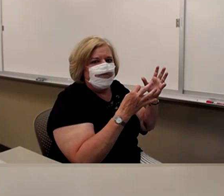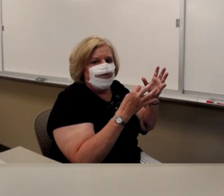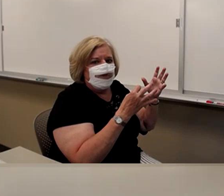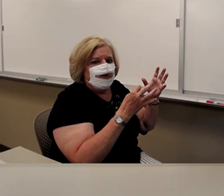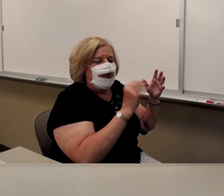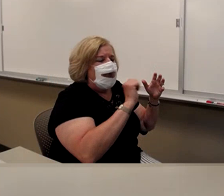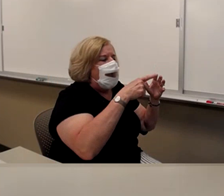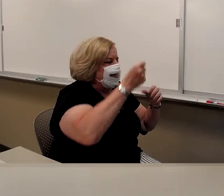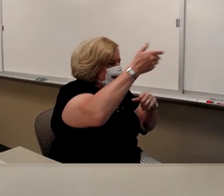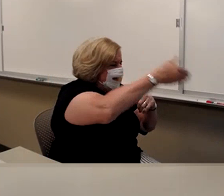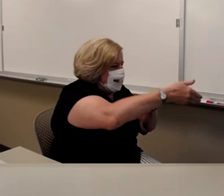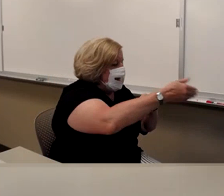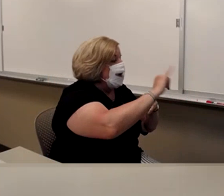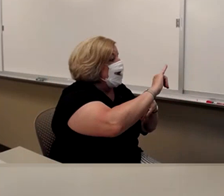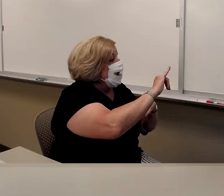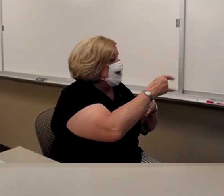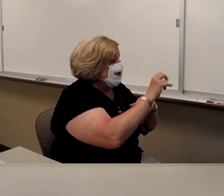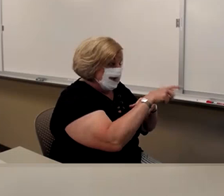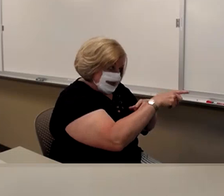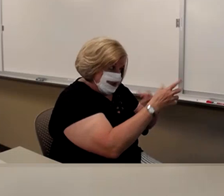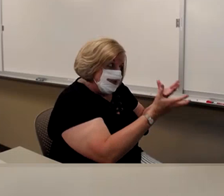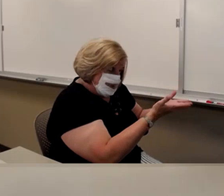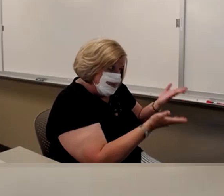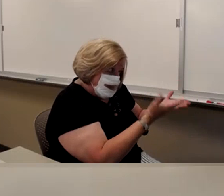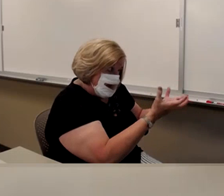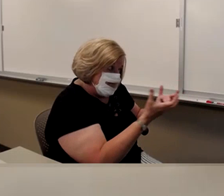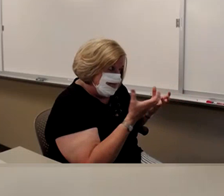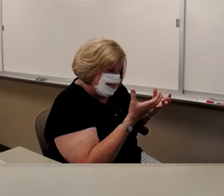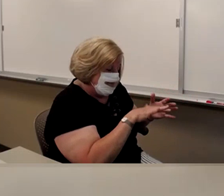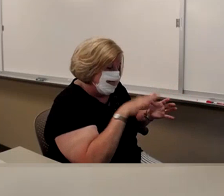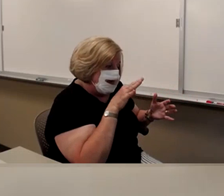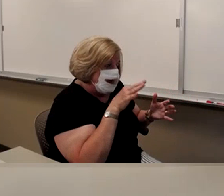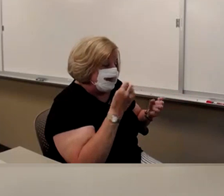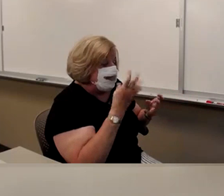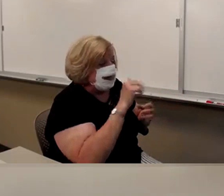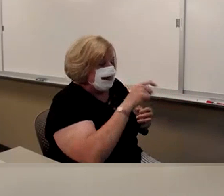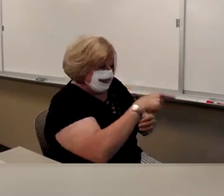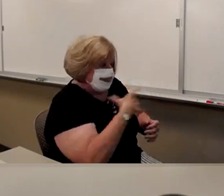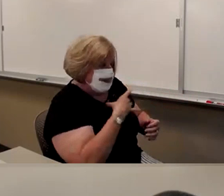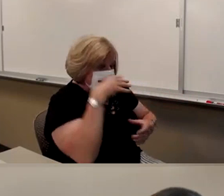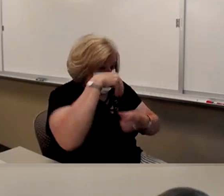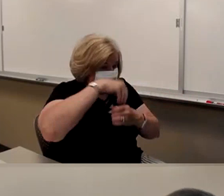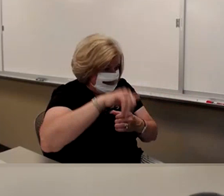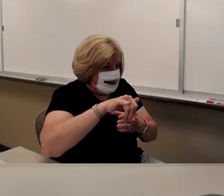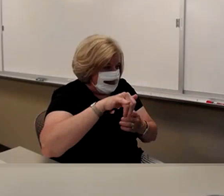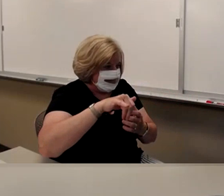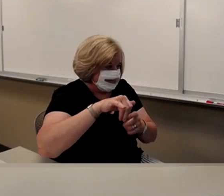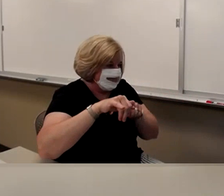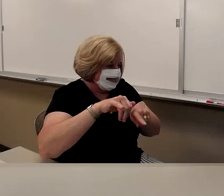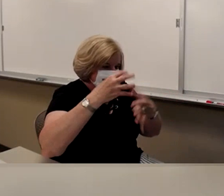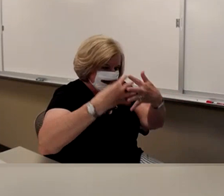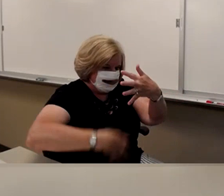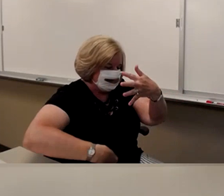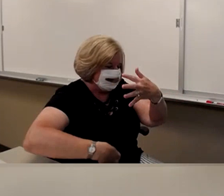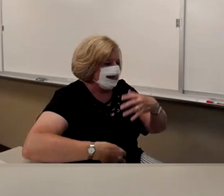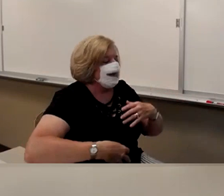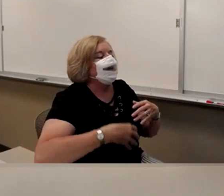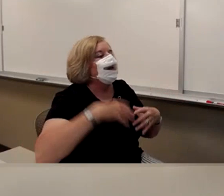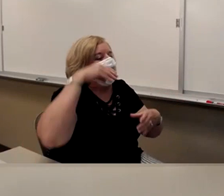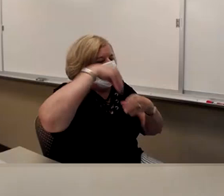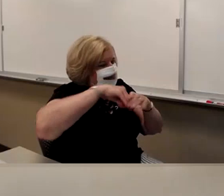some apps that you really like that work well in there. So as well, but those are all within